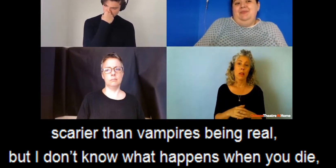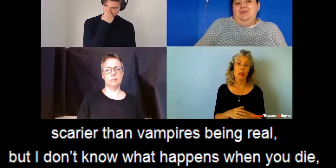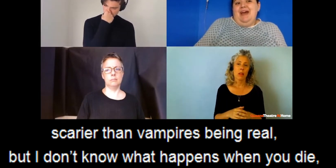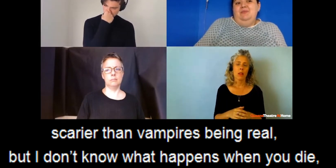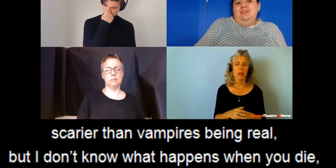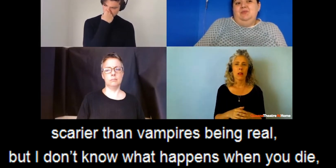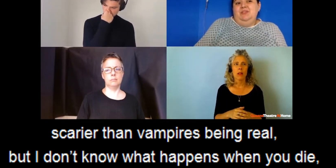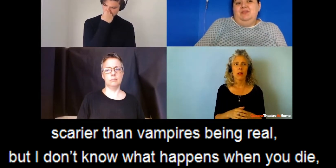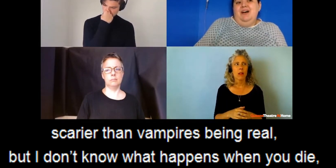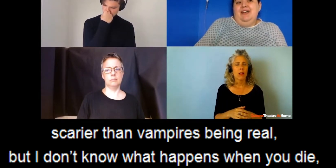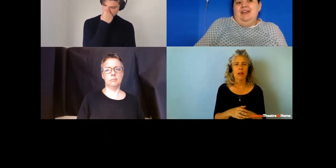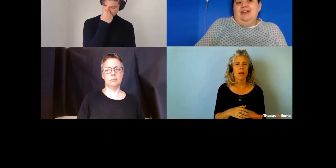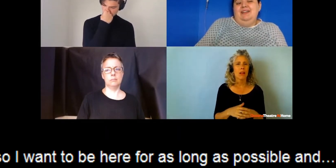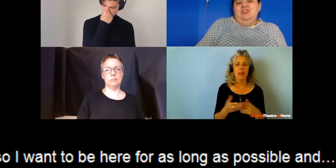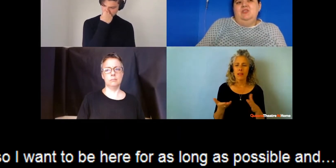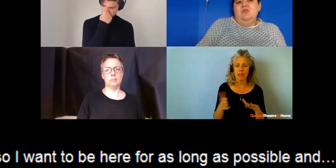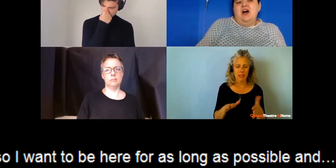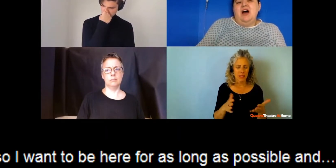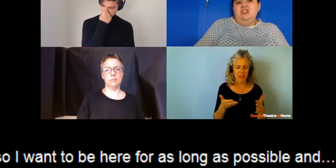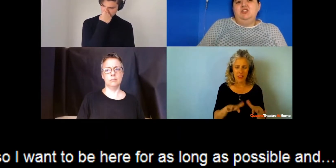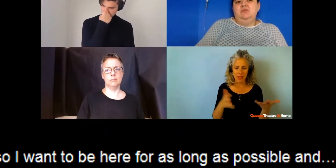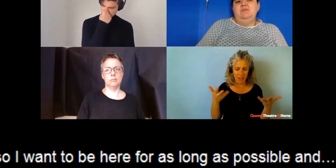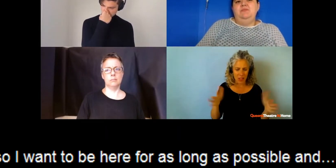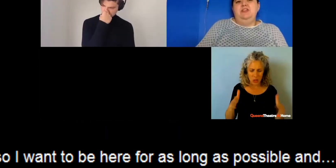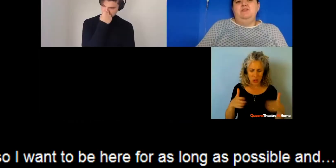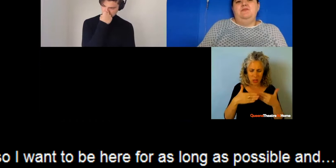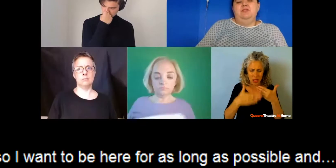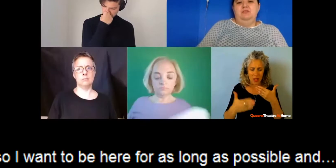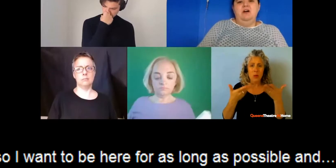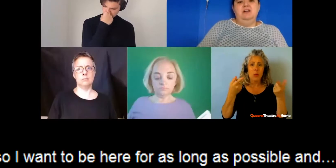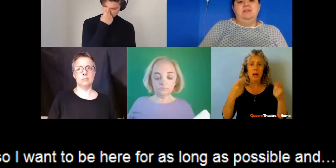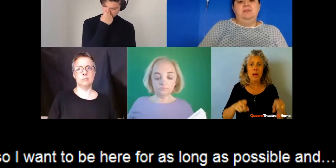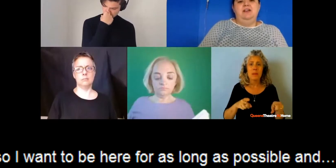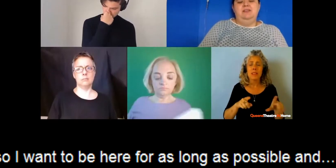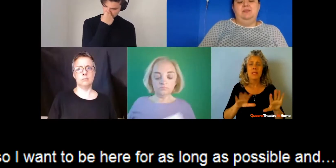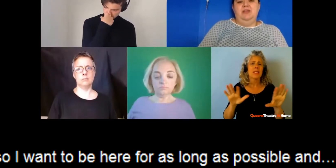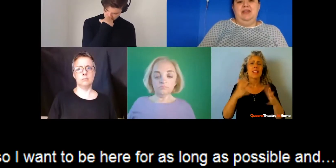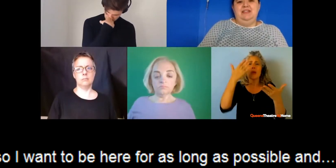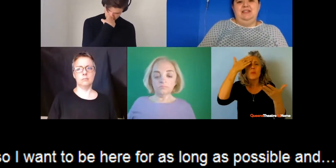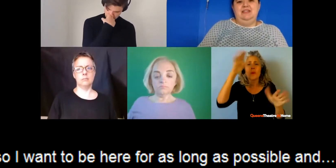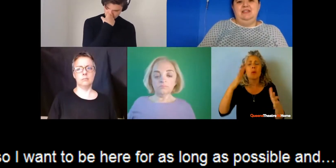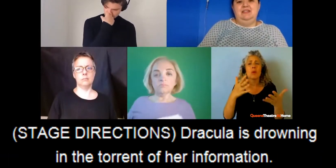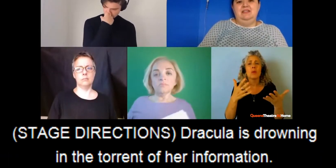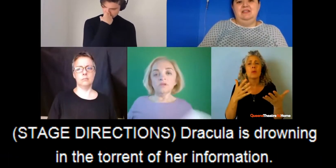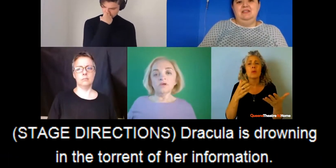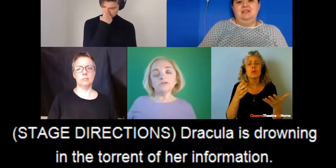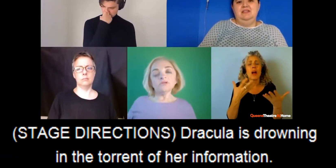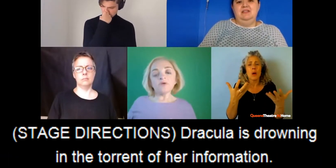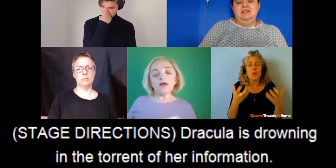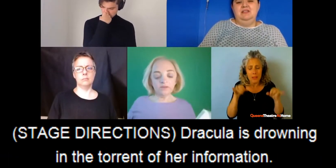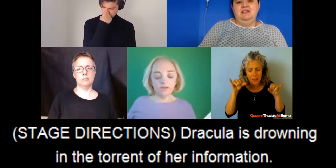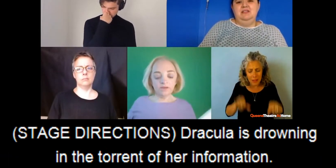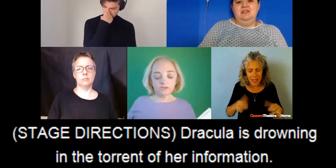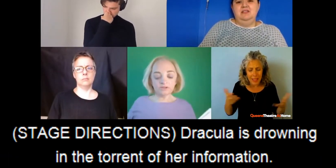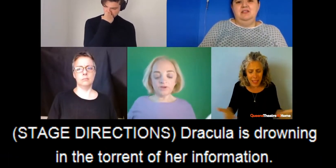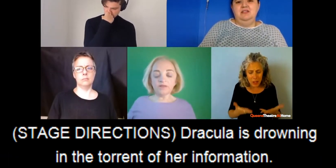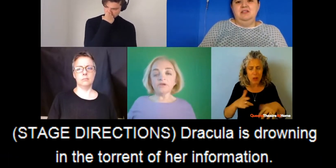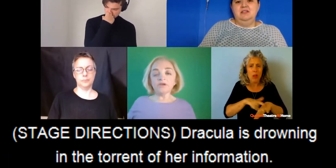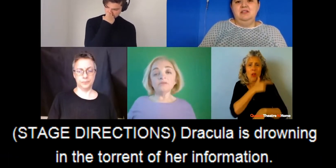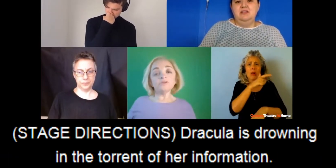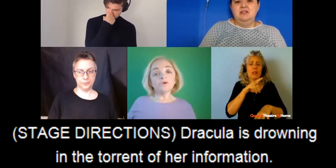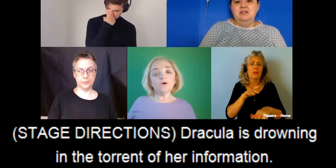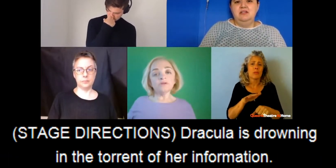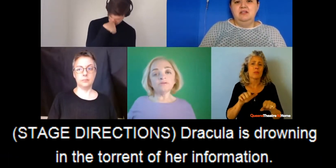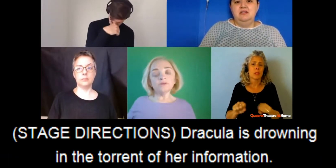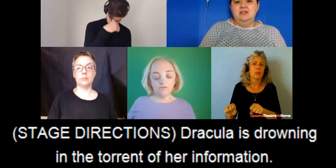I don't know what happens when you die. And so I just want to be here for as long as possible, and Dracula is drowning